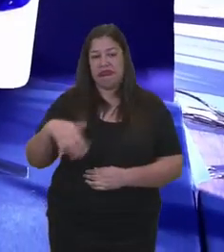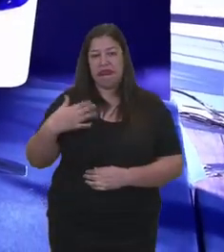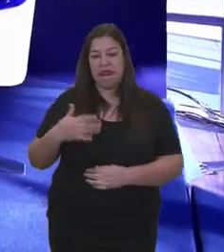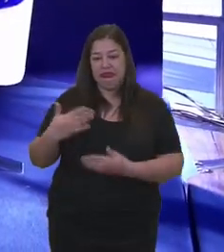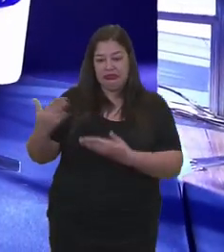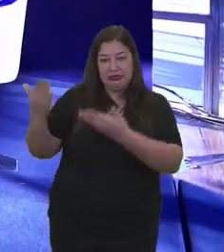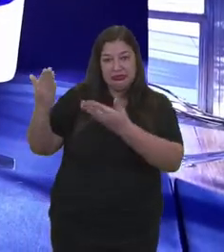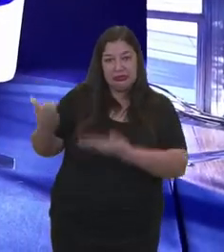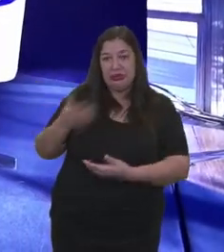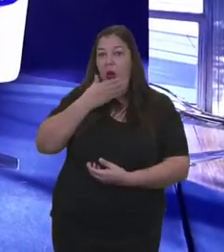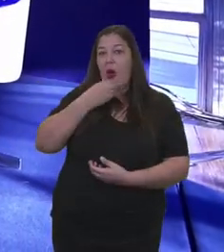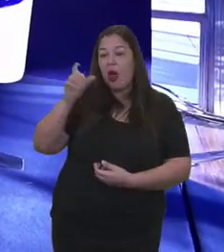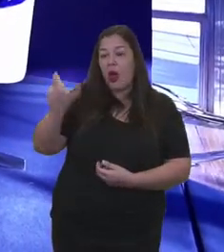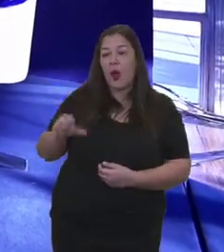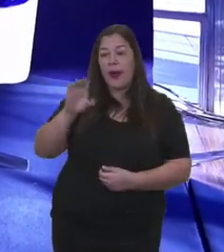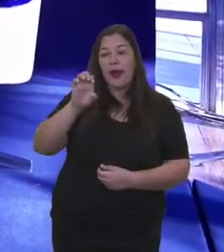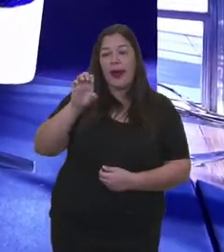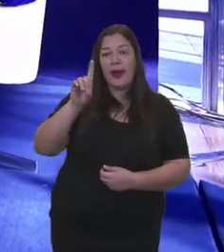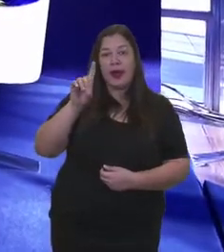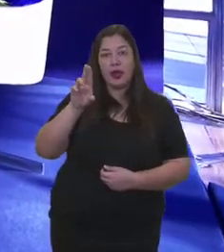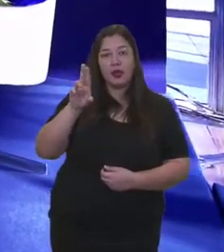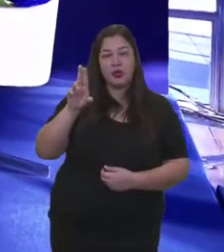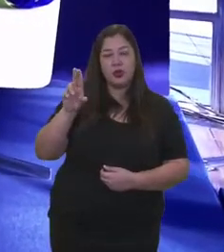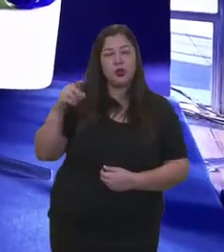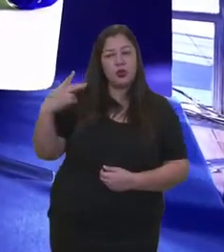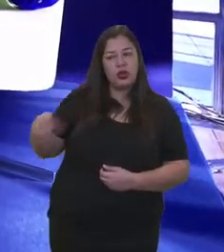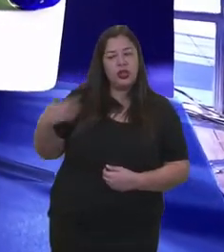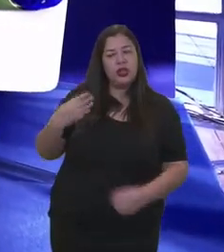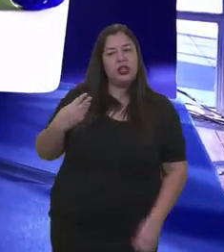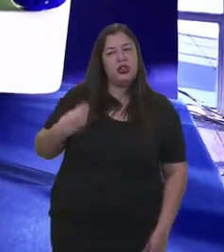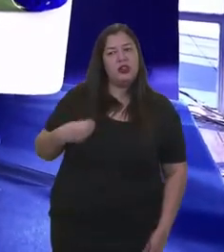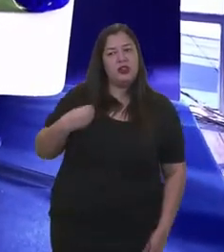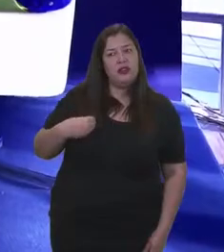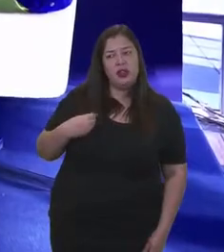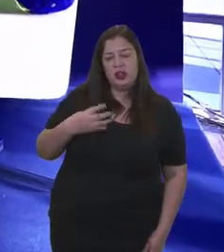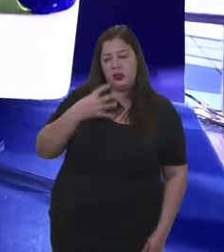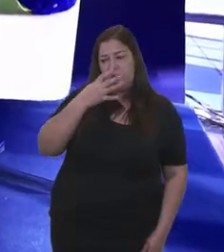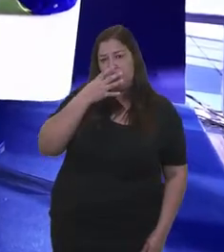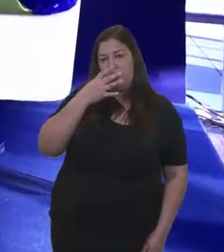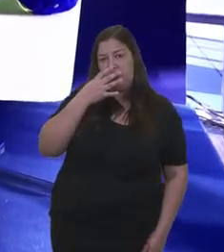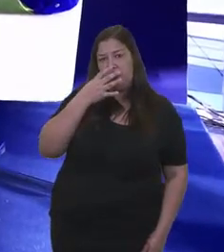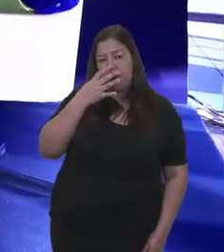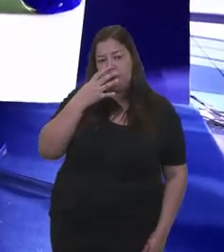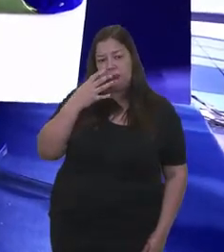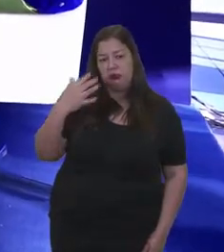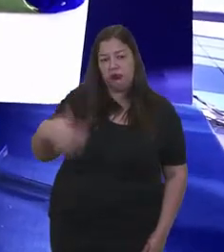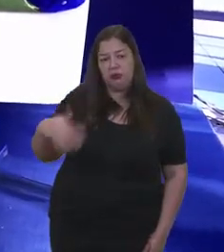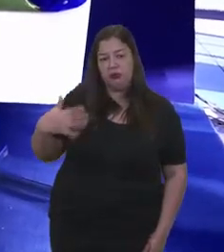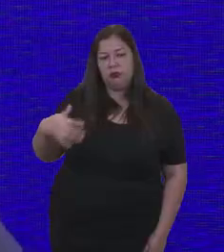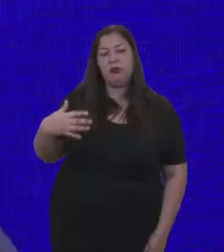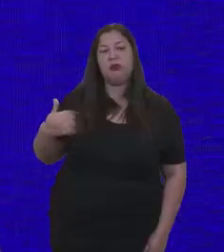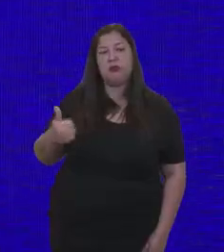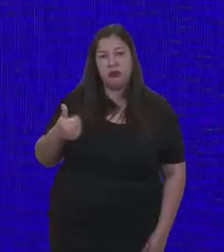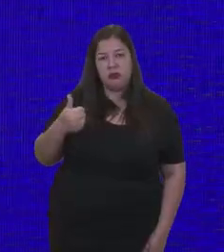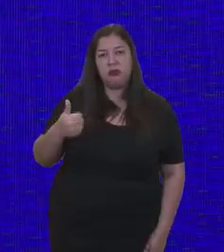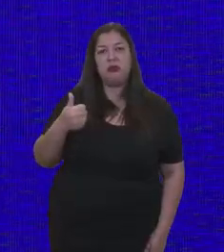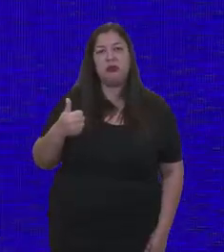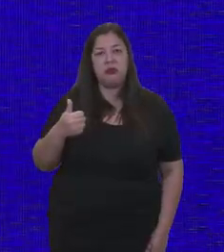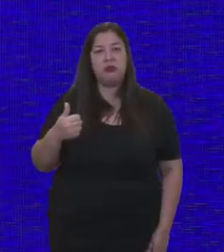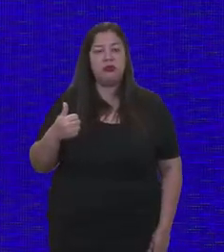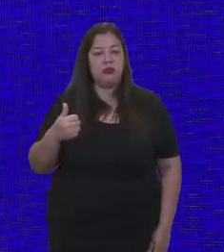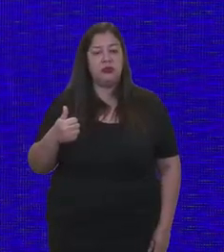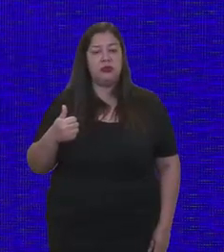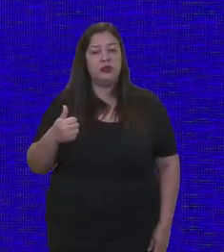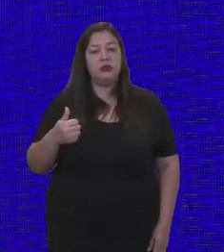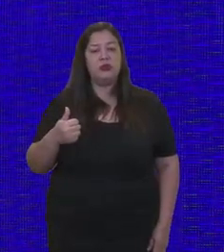due beside me as a mission of life. Gerando Falcões, which is to be doing work